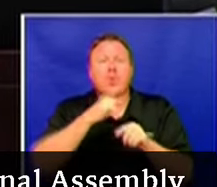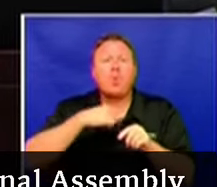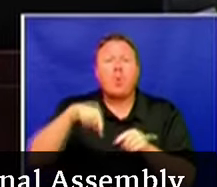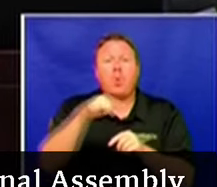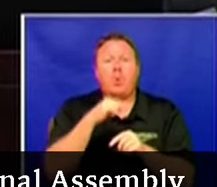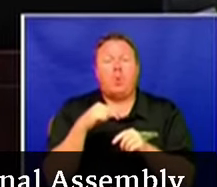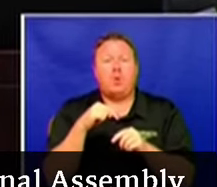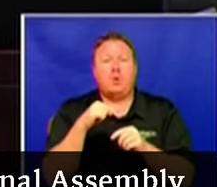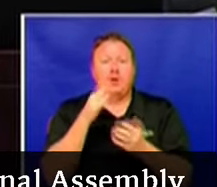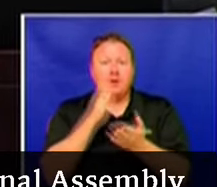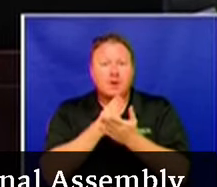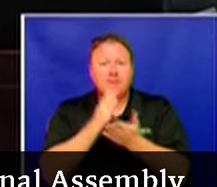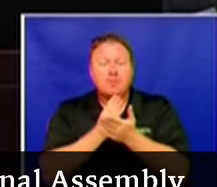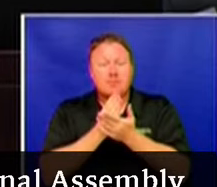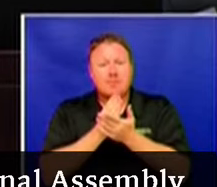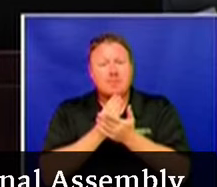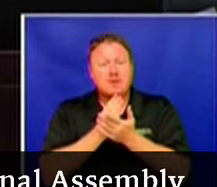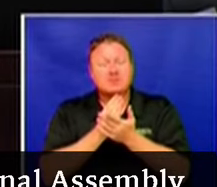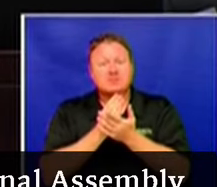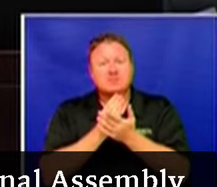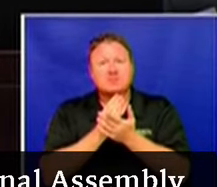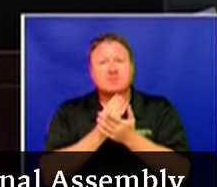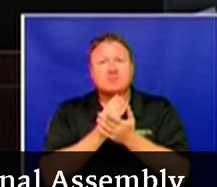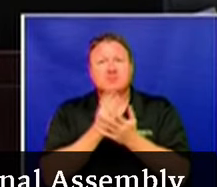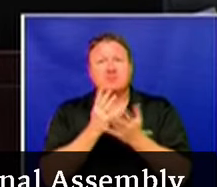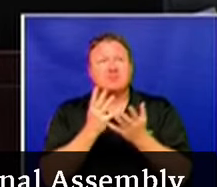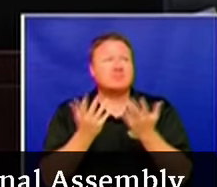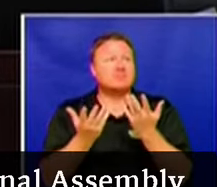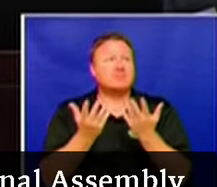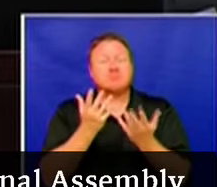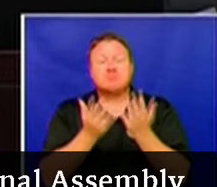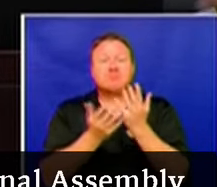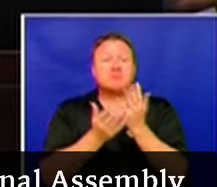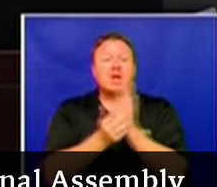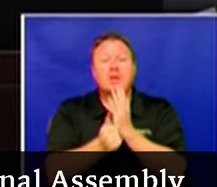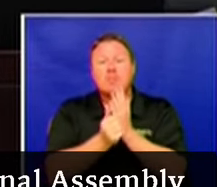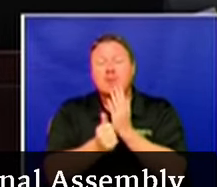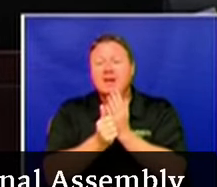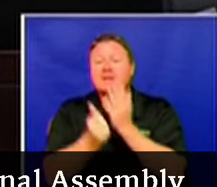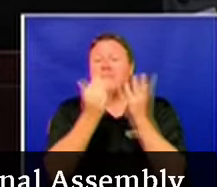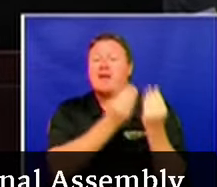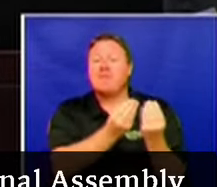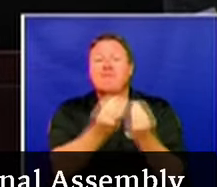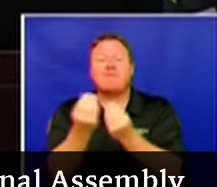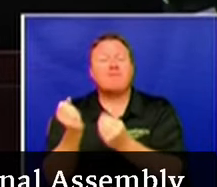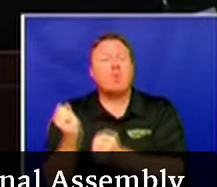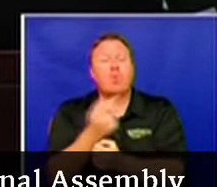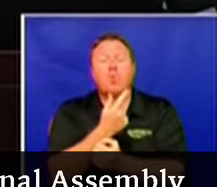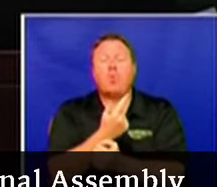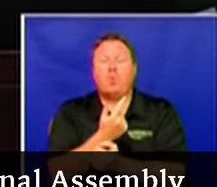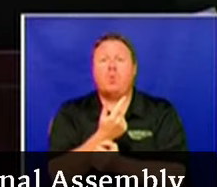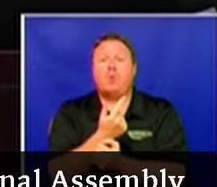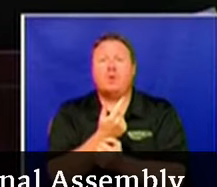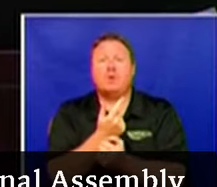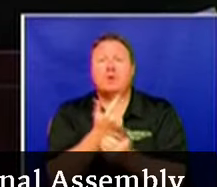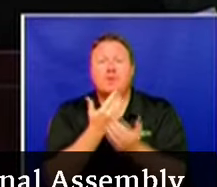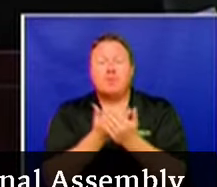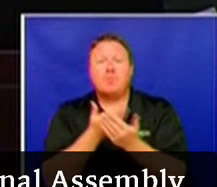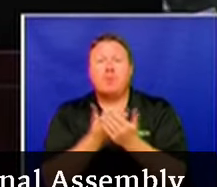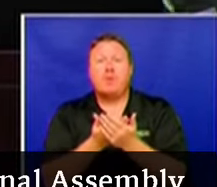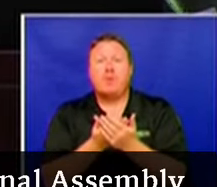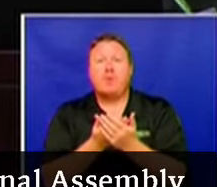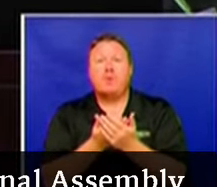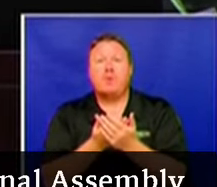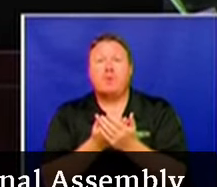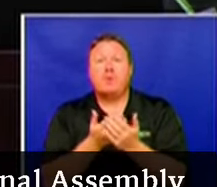be endowed with some ability to be able to sift